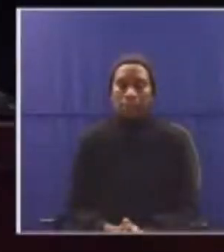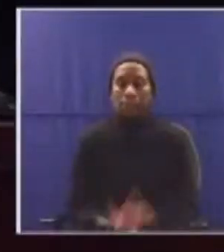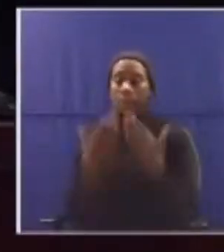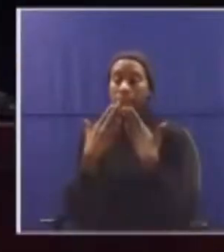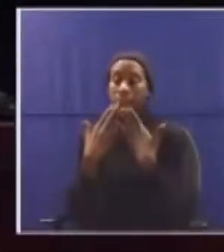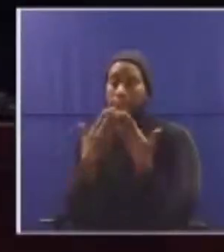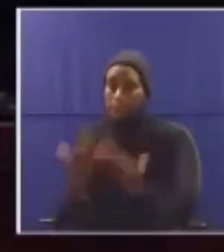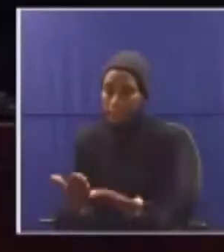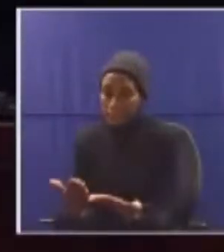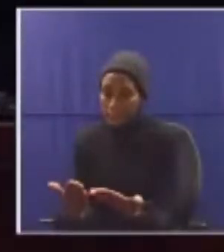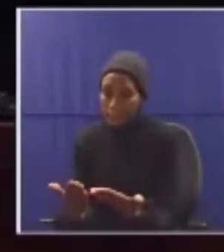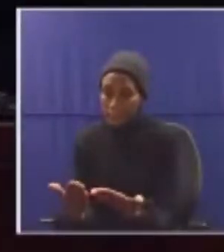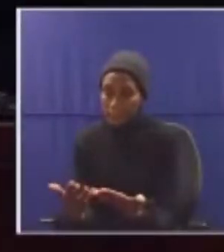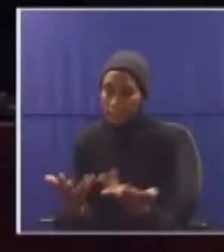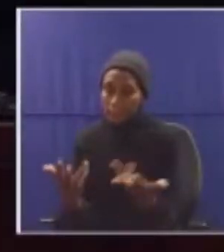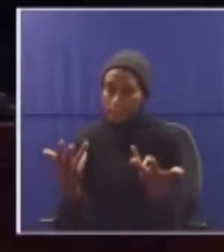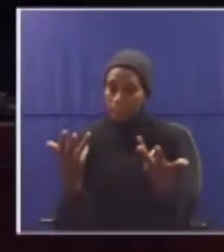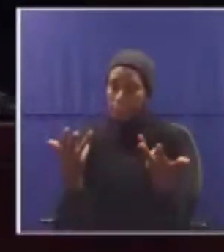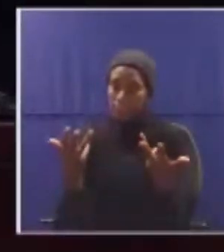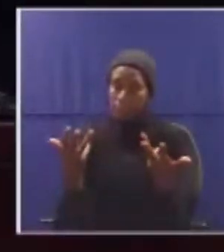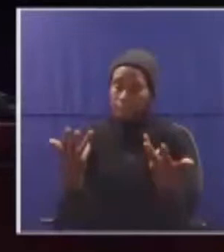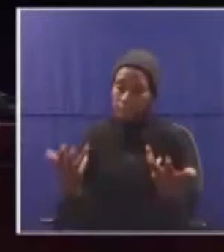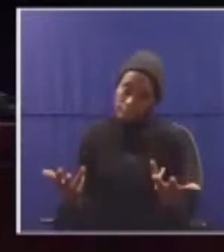Thank you very much,